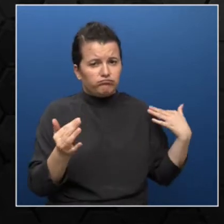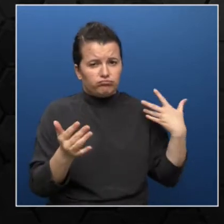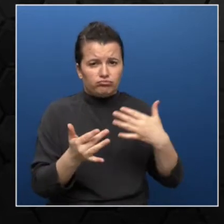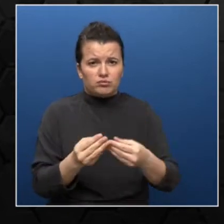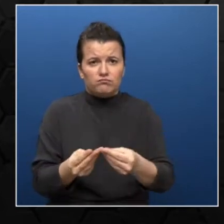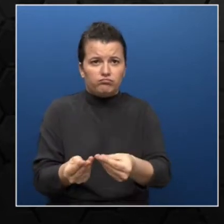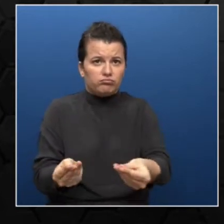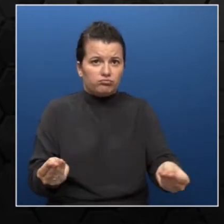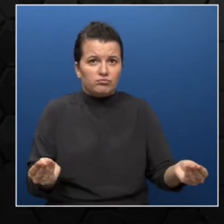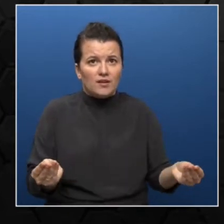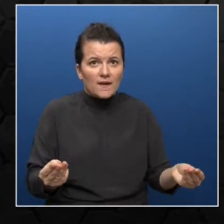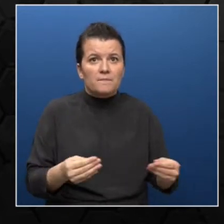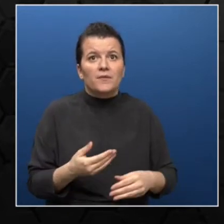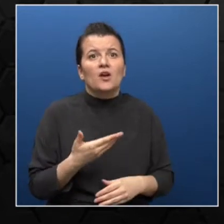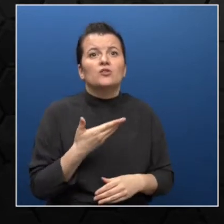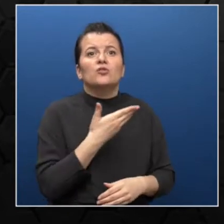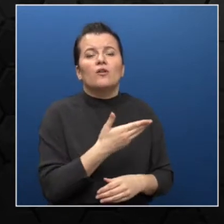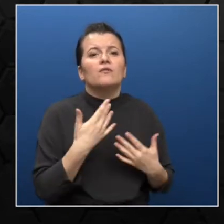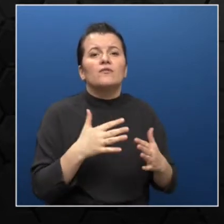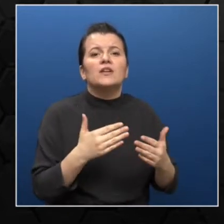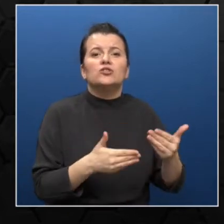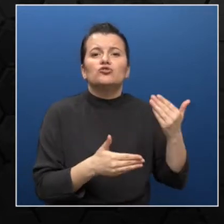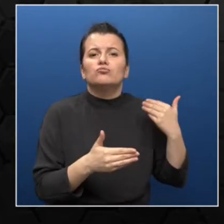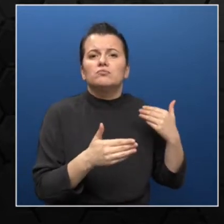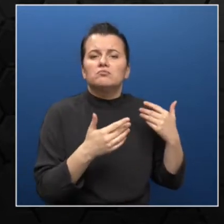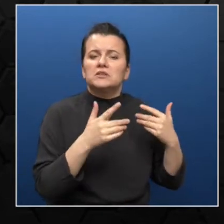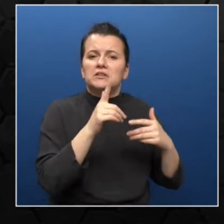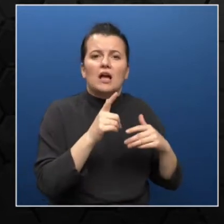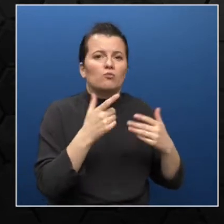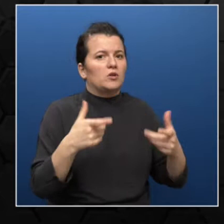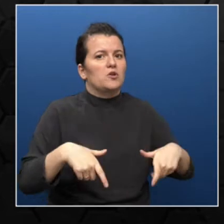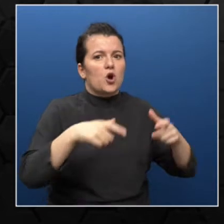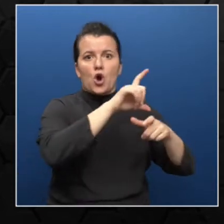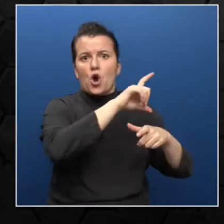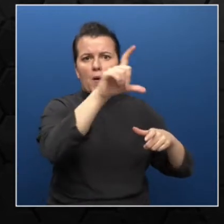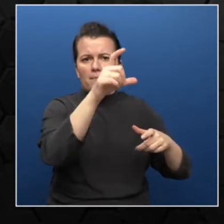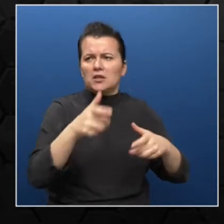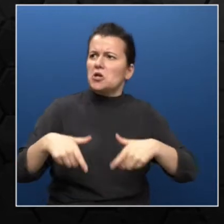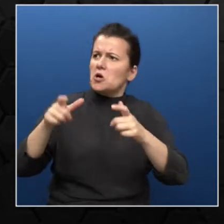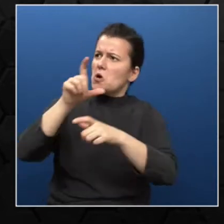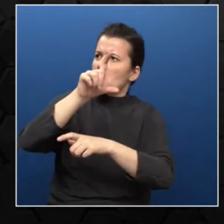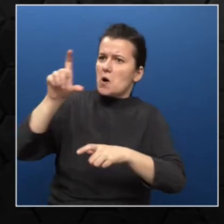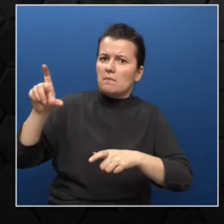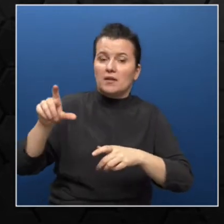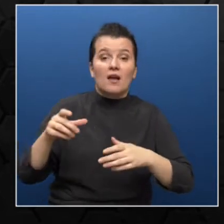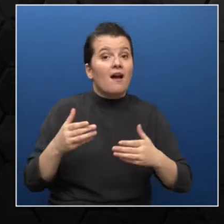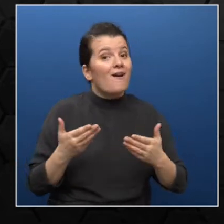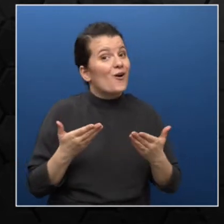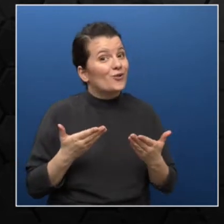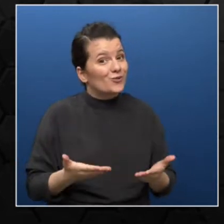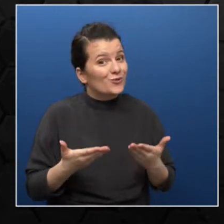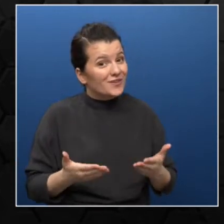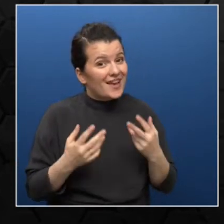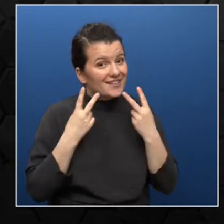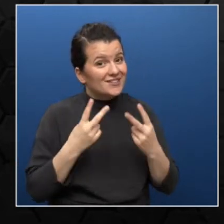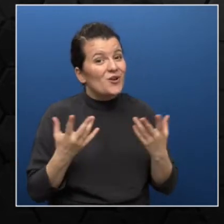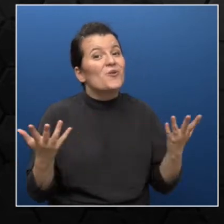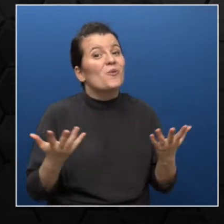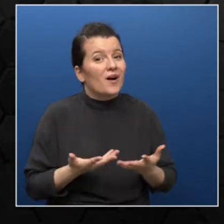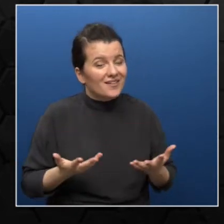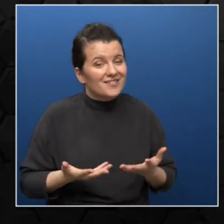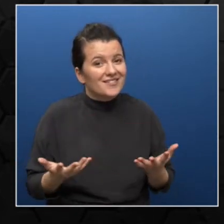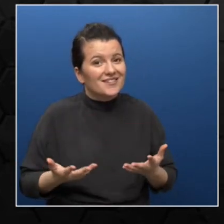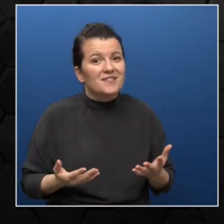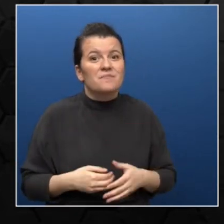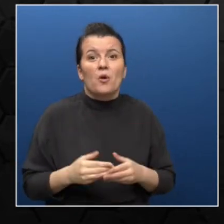and relays as their integral components. But today, as throughout the years, we have seen the